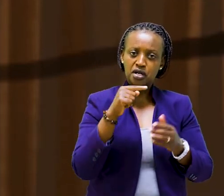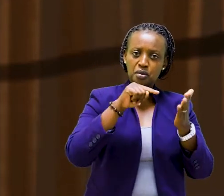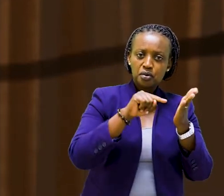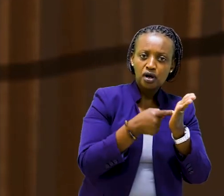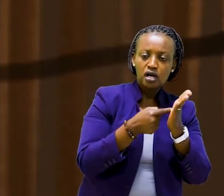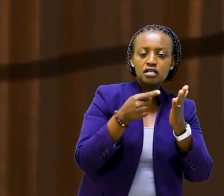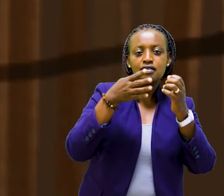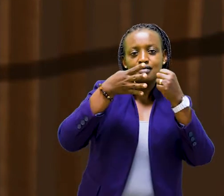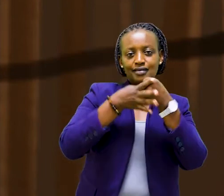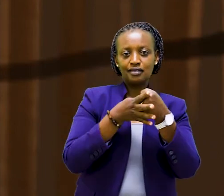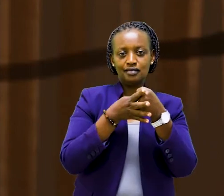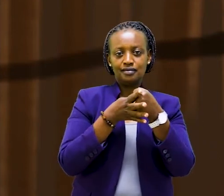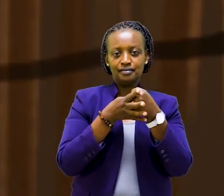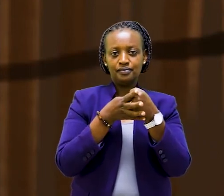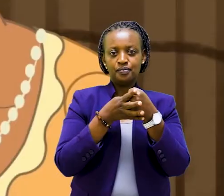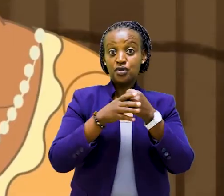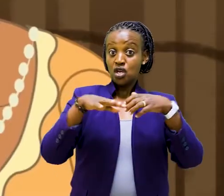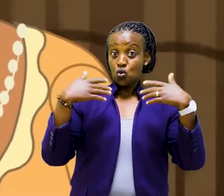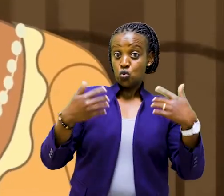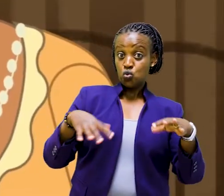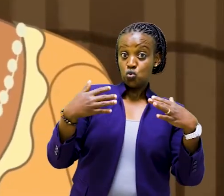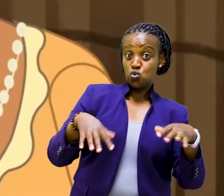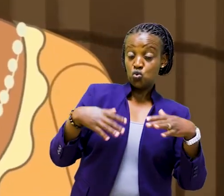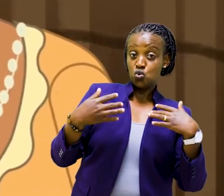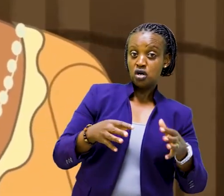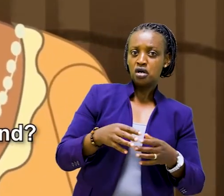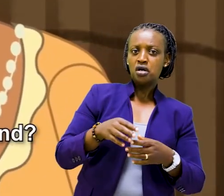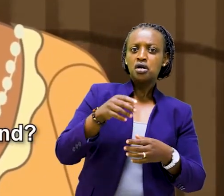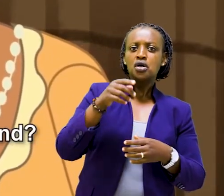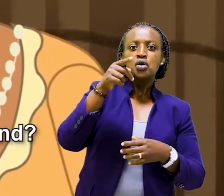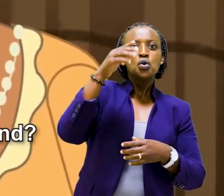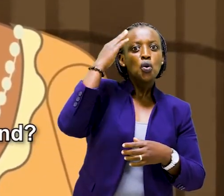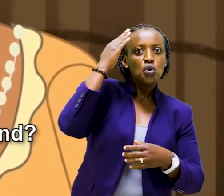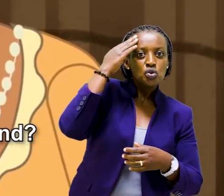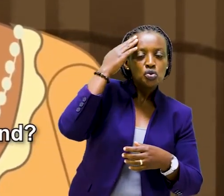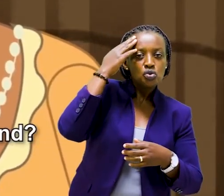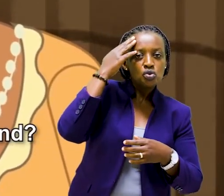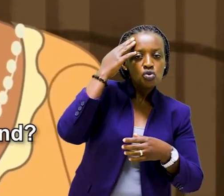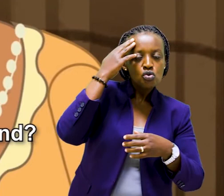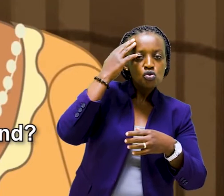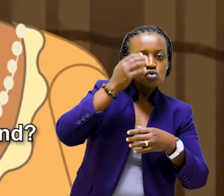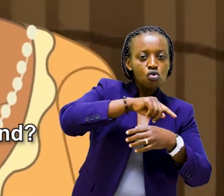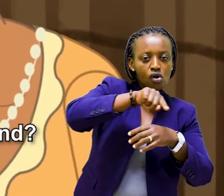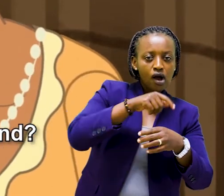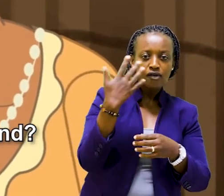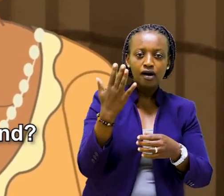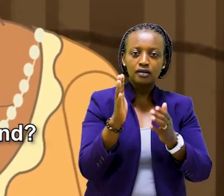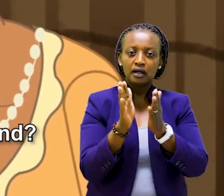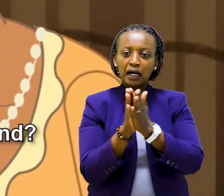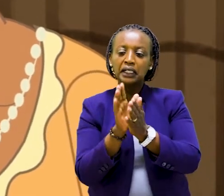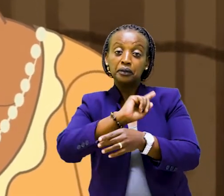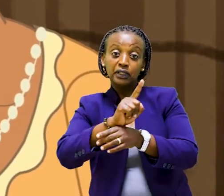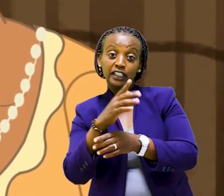is pointing at 9. Wow! You know the hour hand and the minute